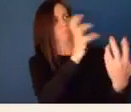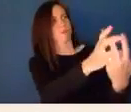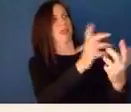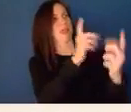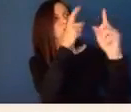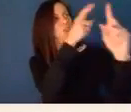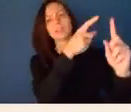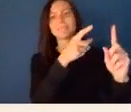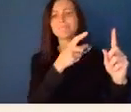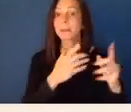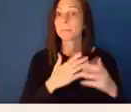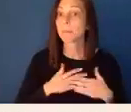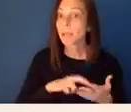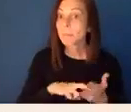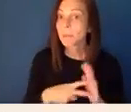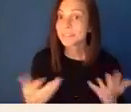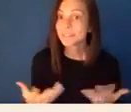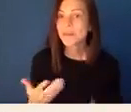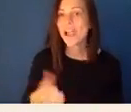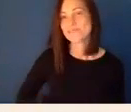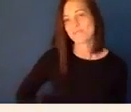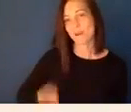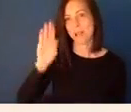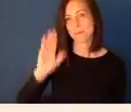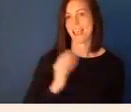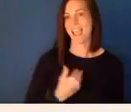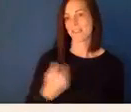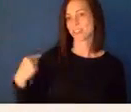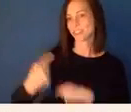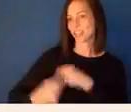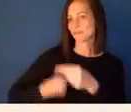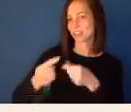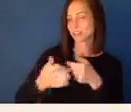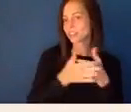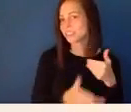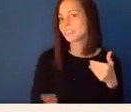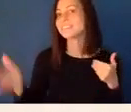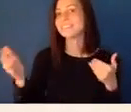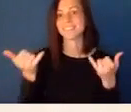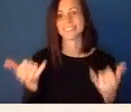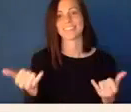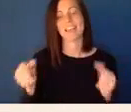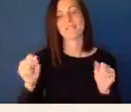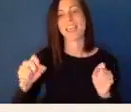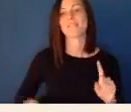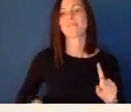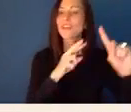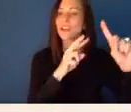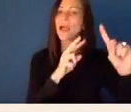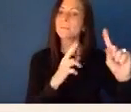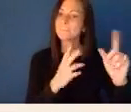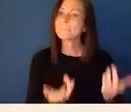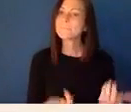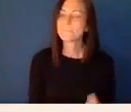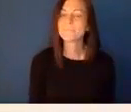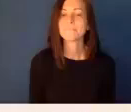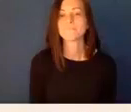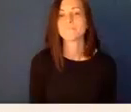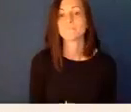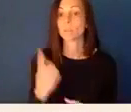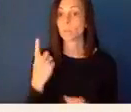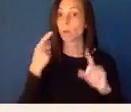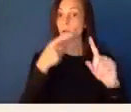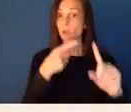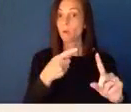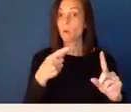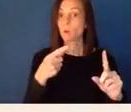grow up so that our generations to follow now have people to look up to and follow. So one goal I had when I